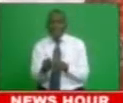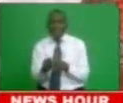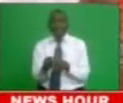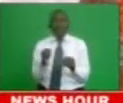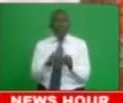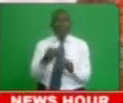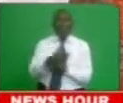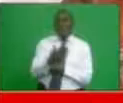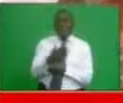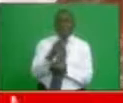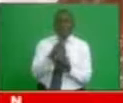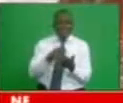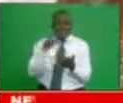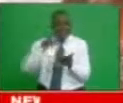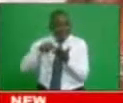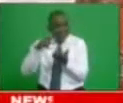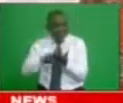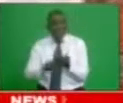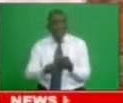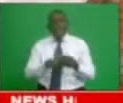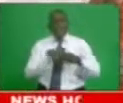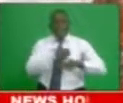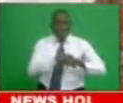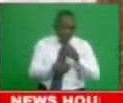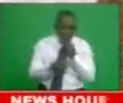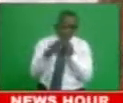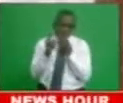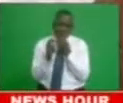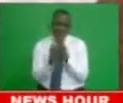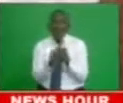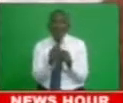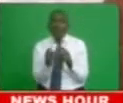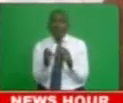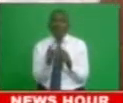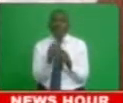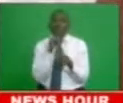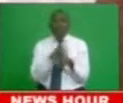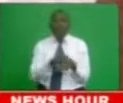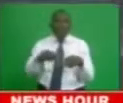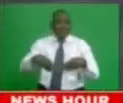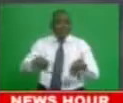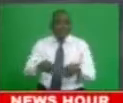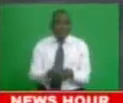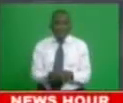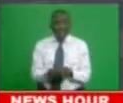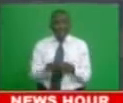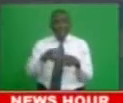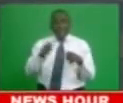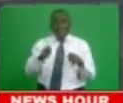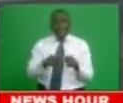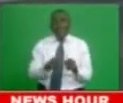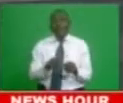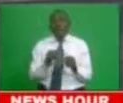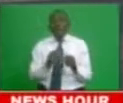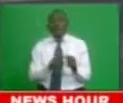barriers sometimes to check on security issues, but not on trade facilitation. The e-platform will be piloted